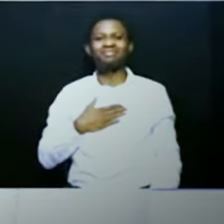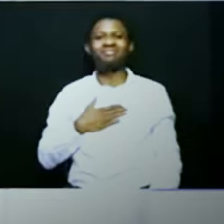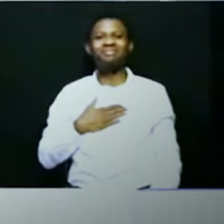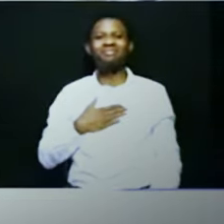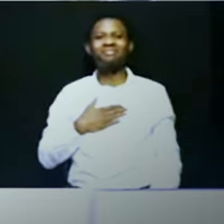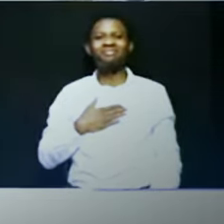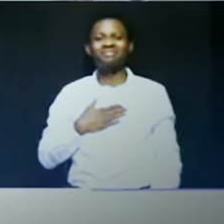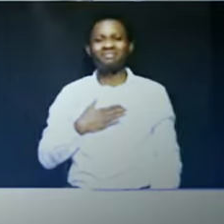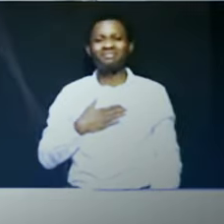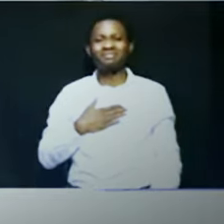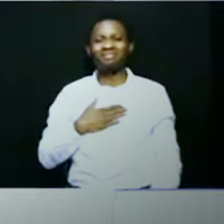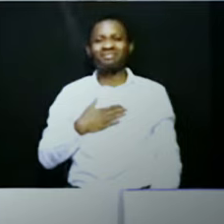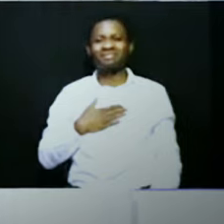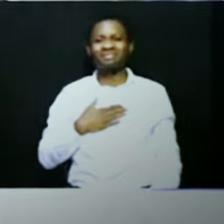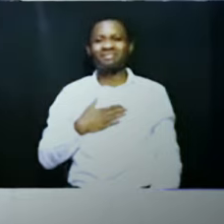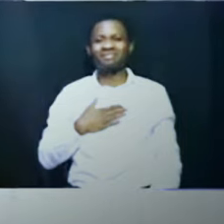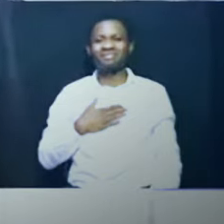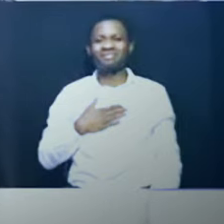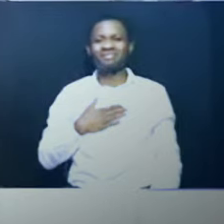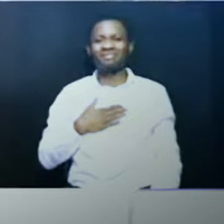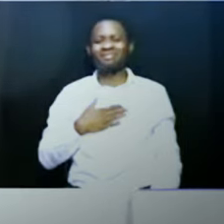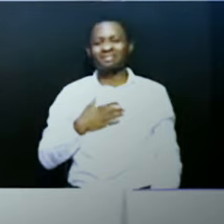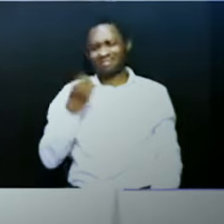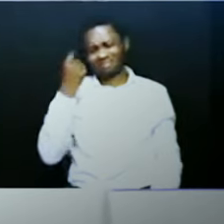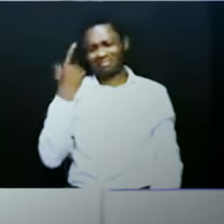Everything he has are